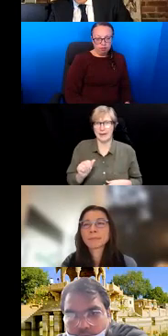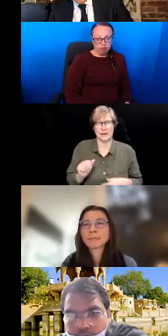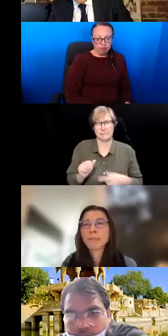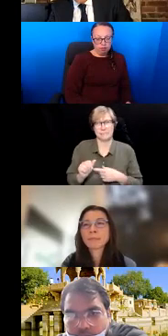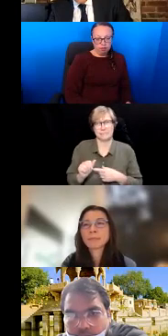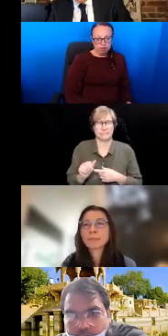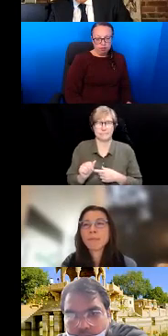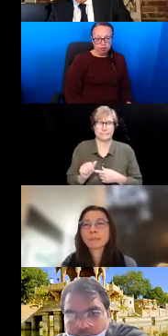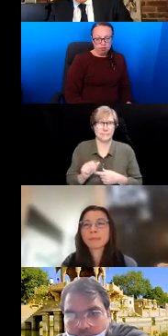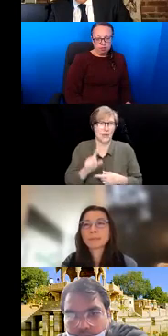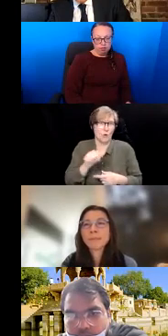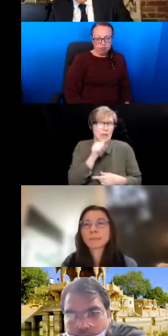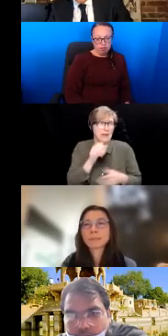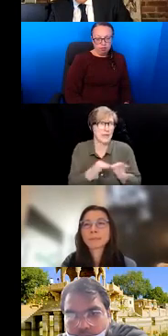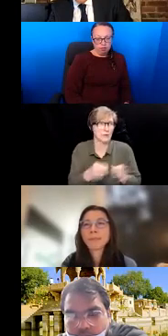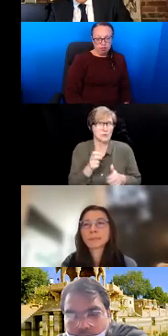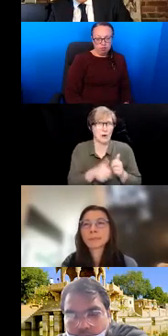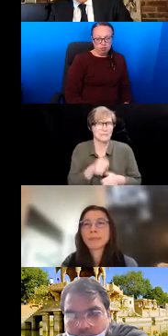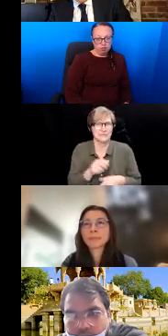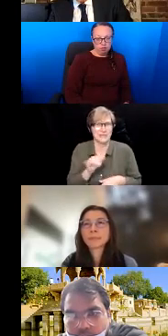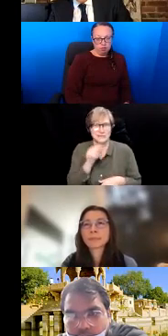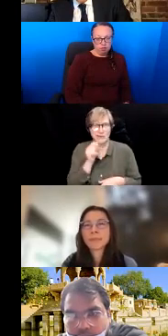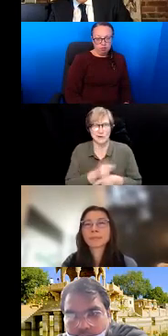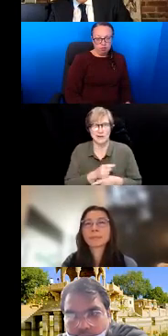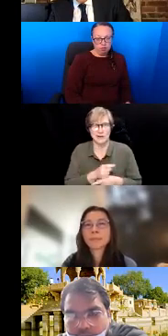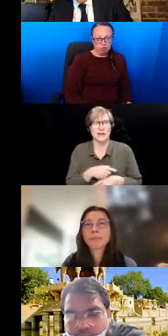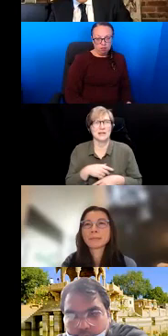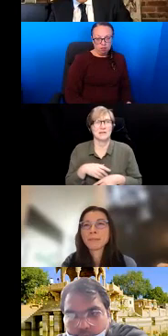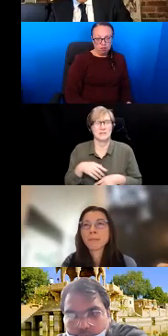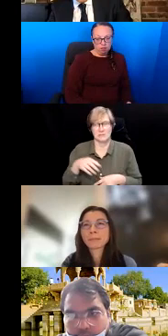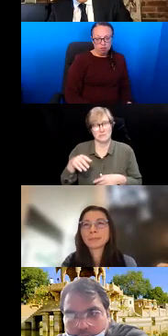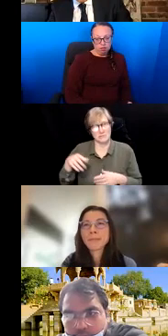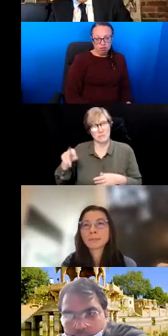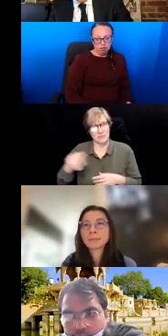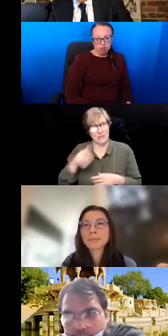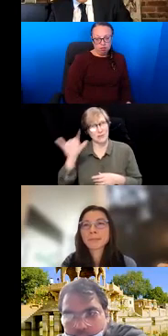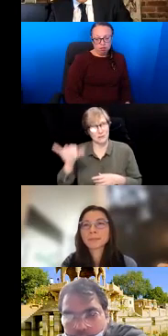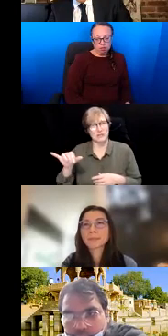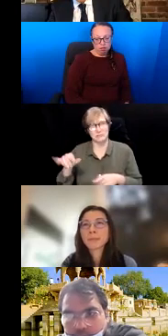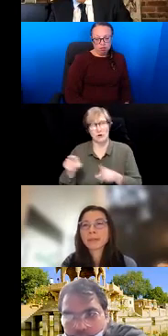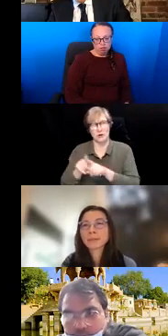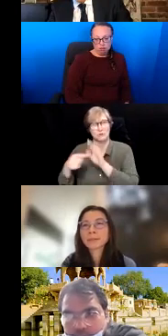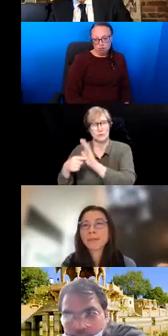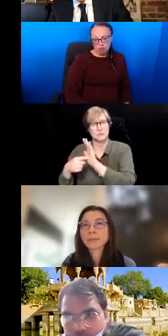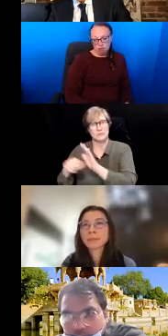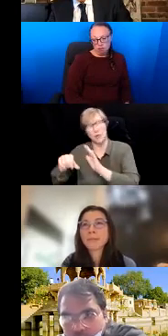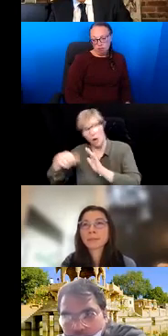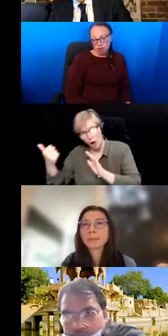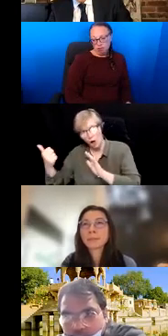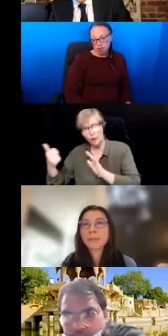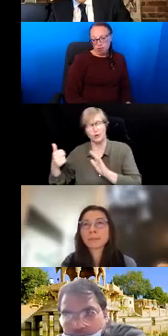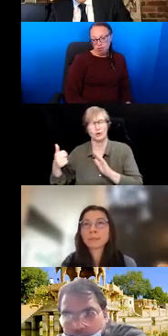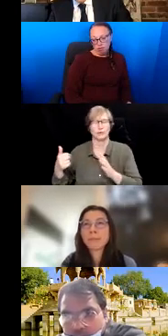specifically have language problems, you know, because the pathology is also representative of other very closely